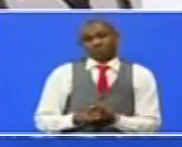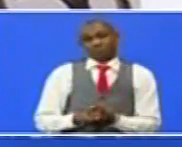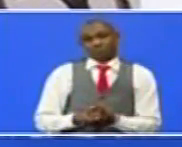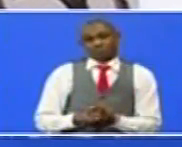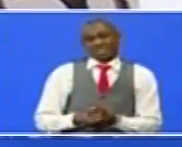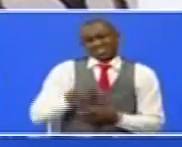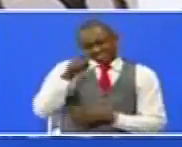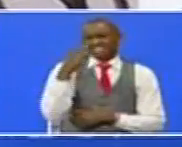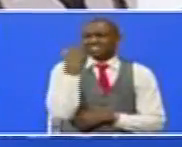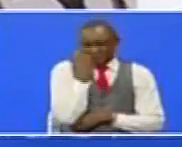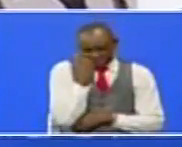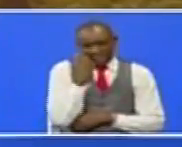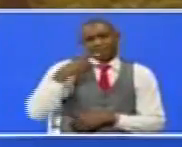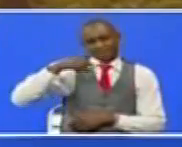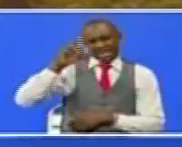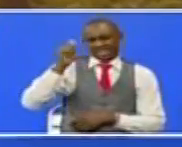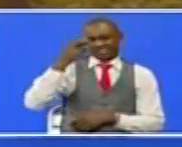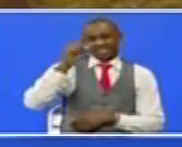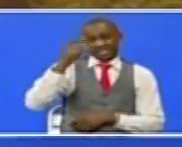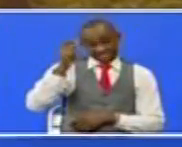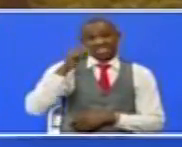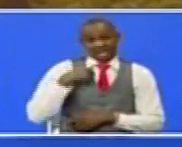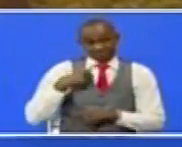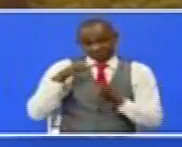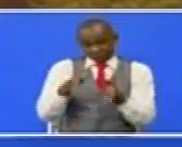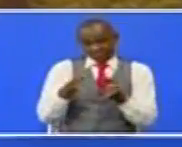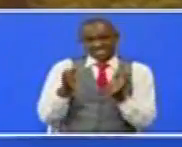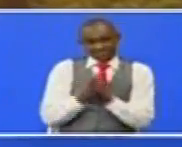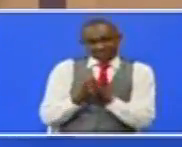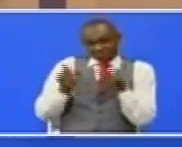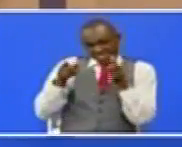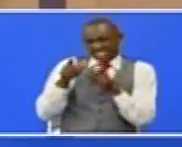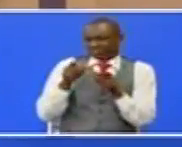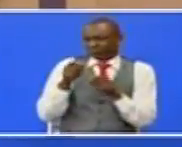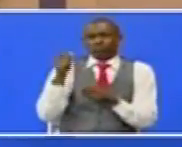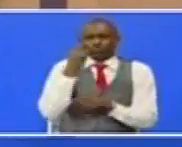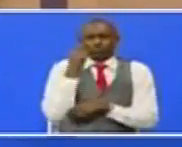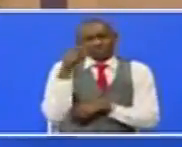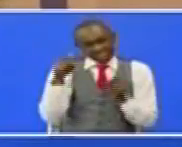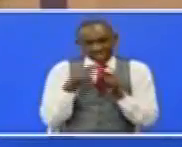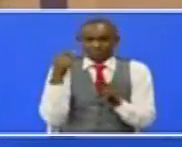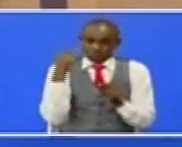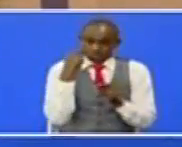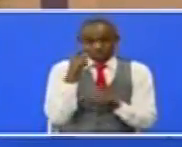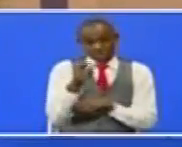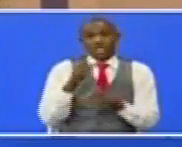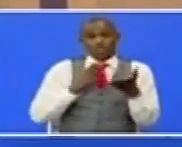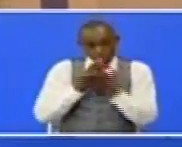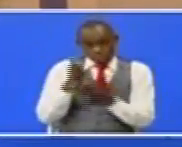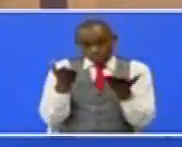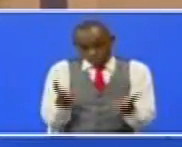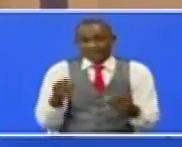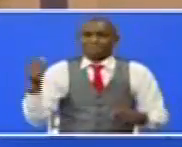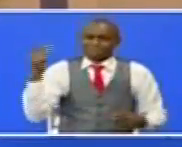Kala Azar is a parasitic disease caused by a parasite known as leishmania. The parasite is spread to humans through the bite